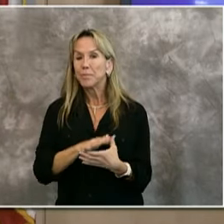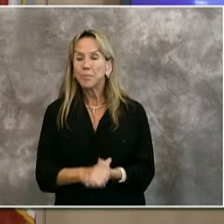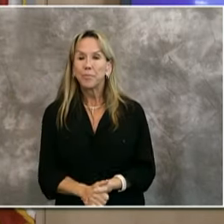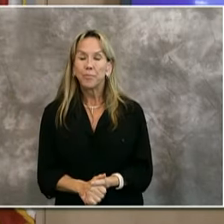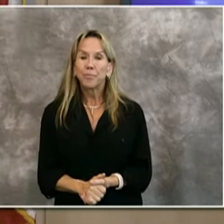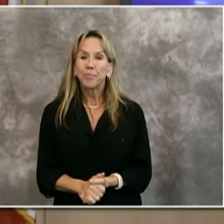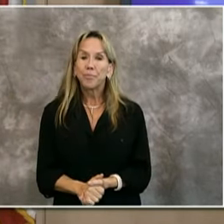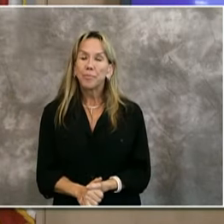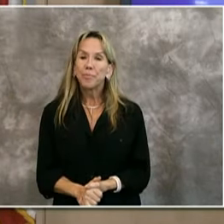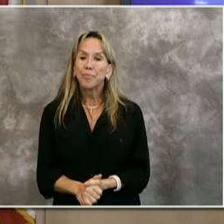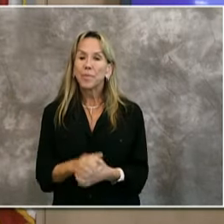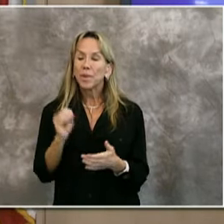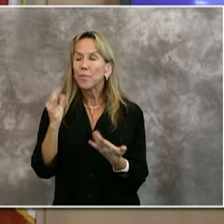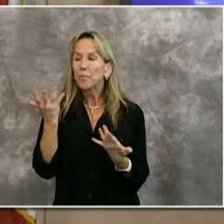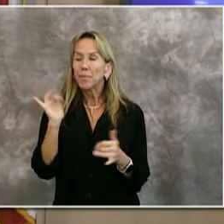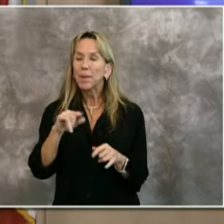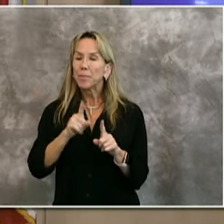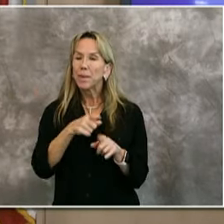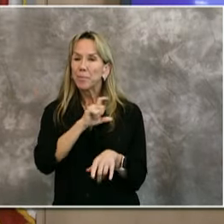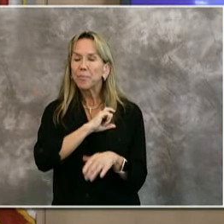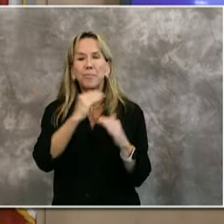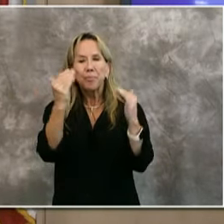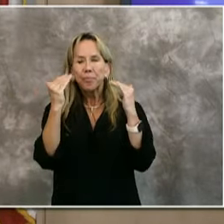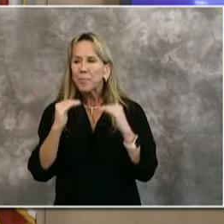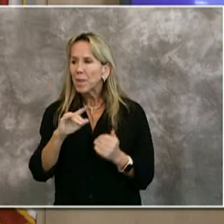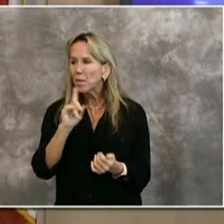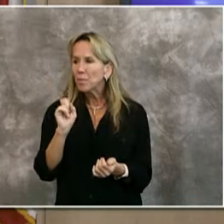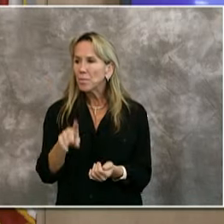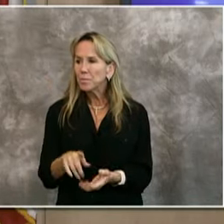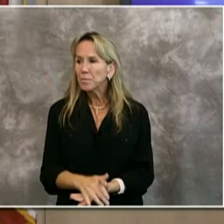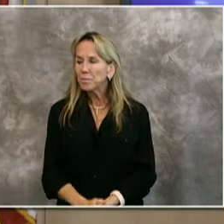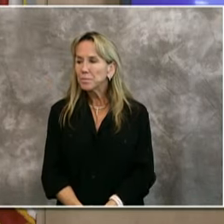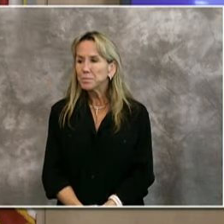to enforcement. Next question.